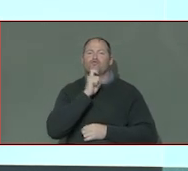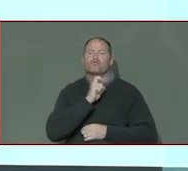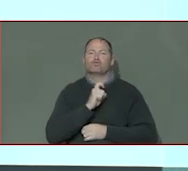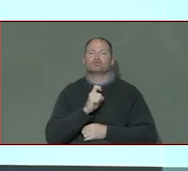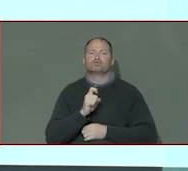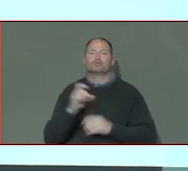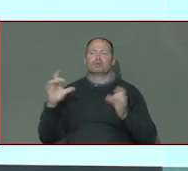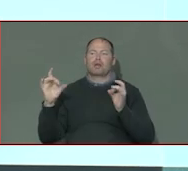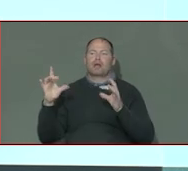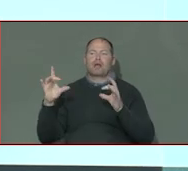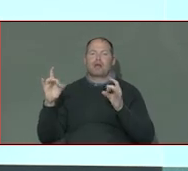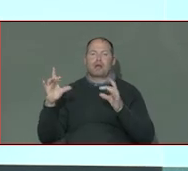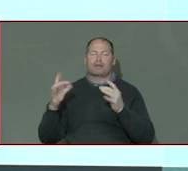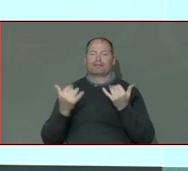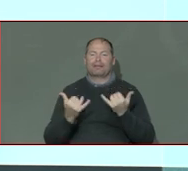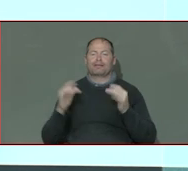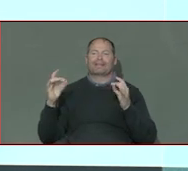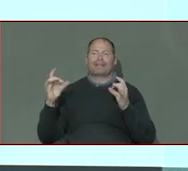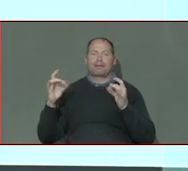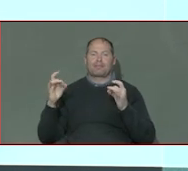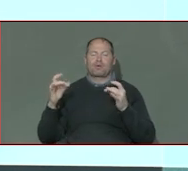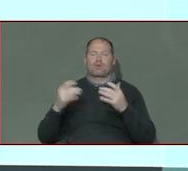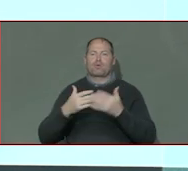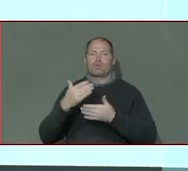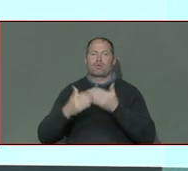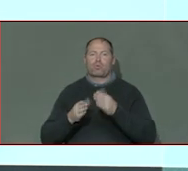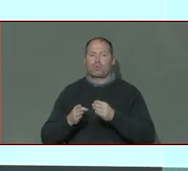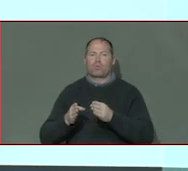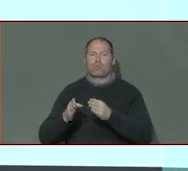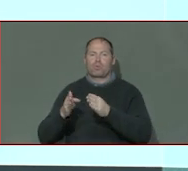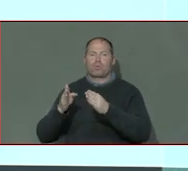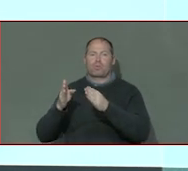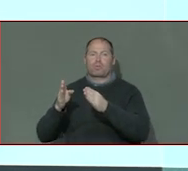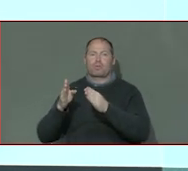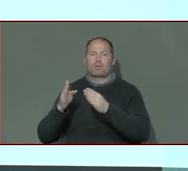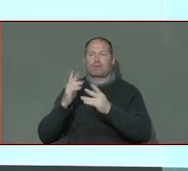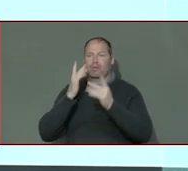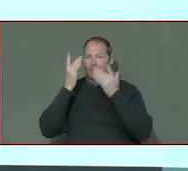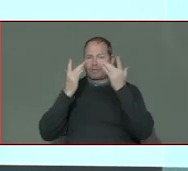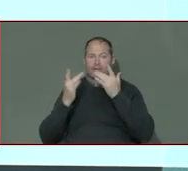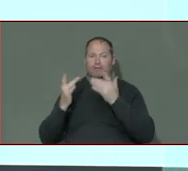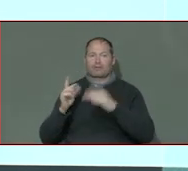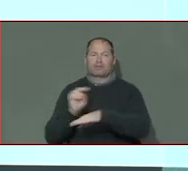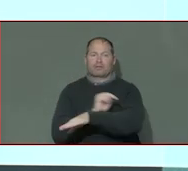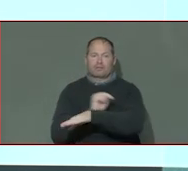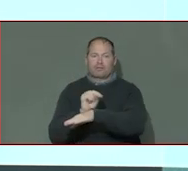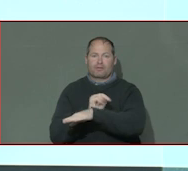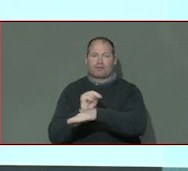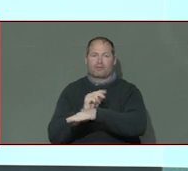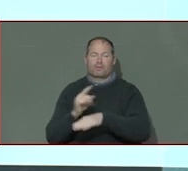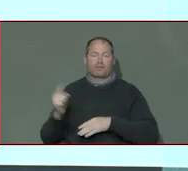with. The impulse will go through the sensory nerve, and then it will go into the